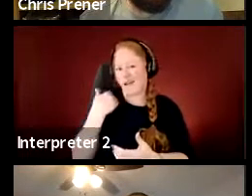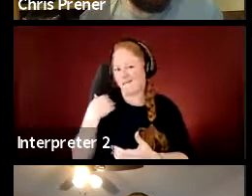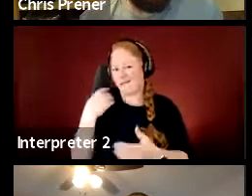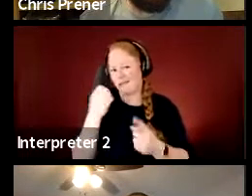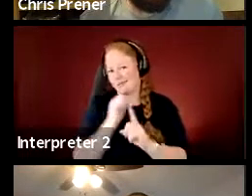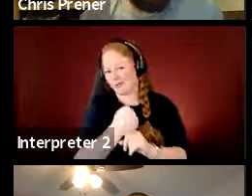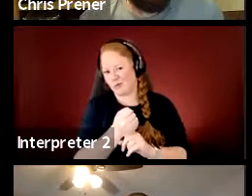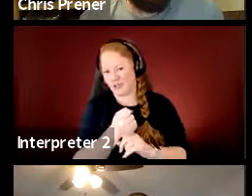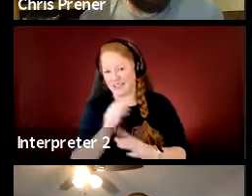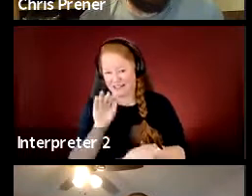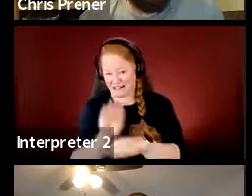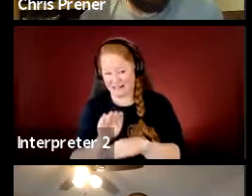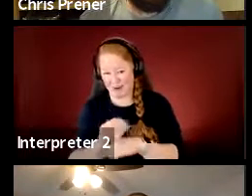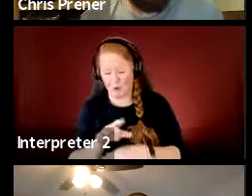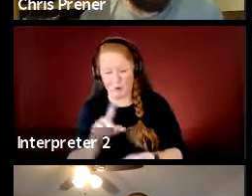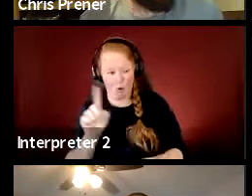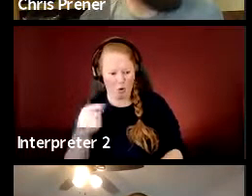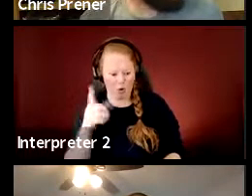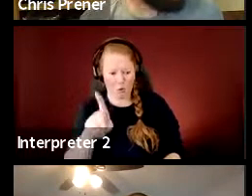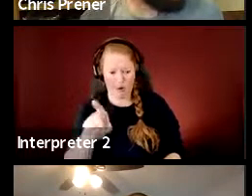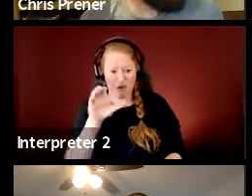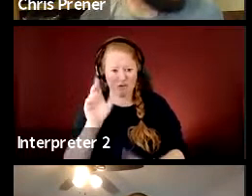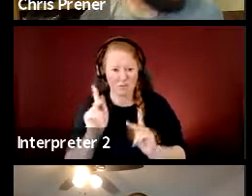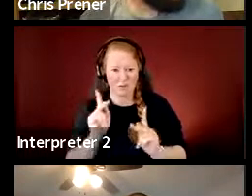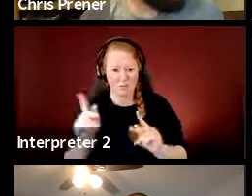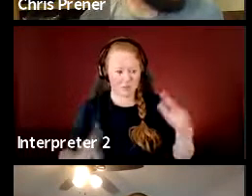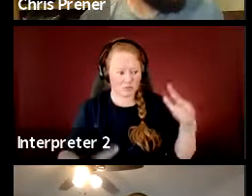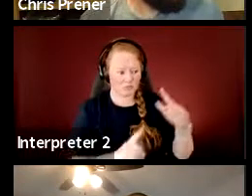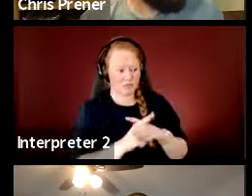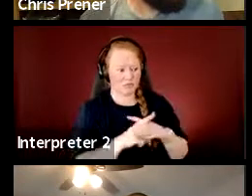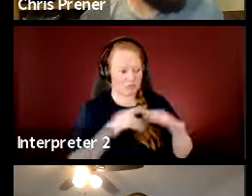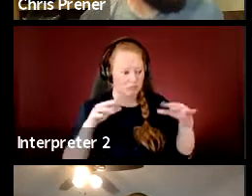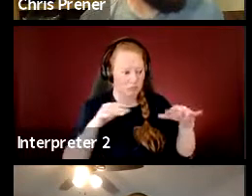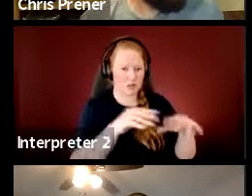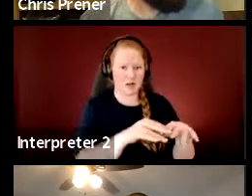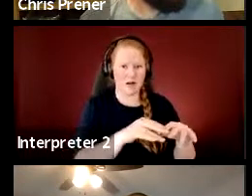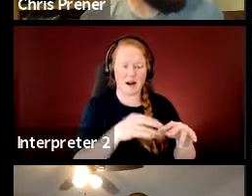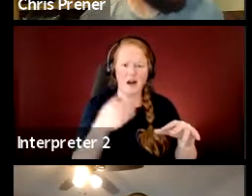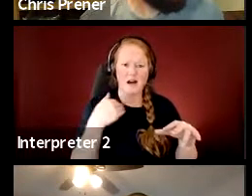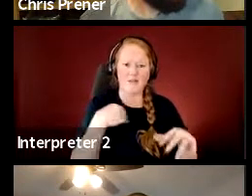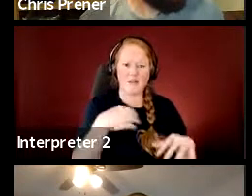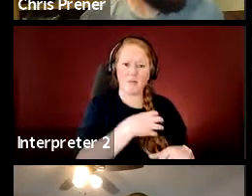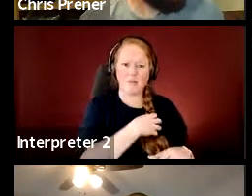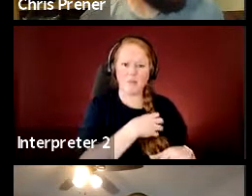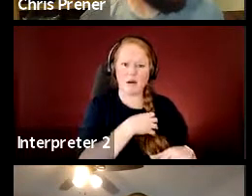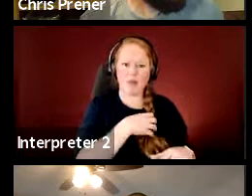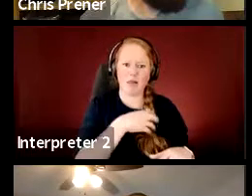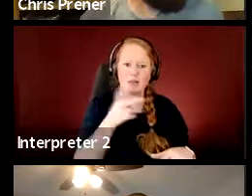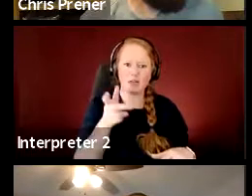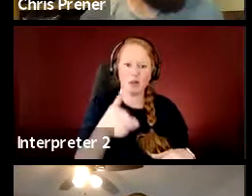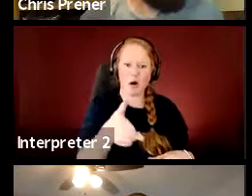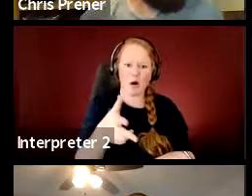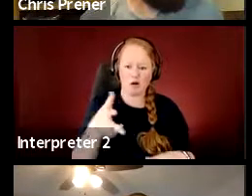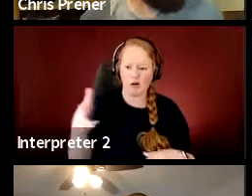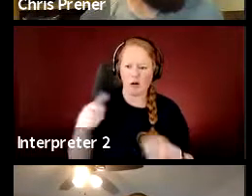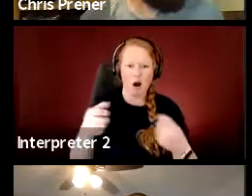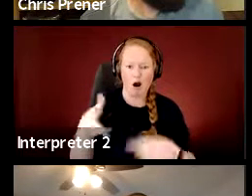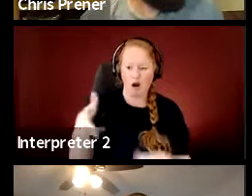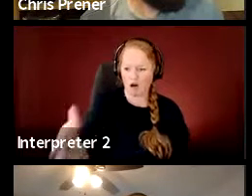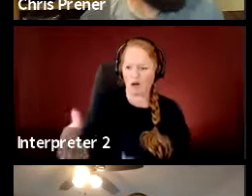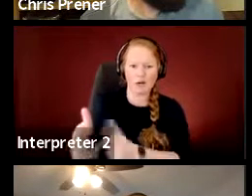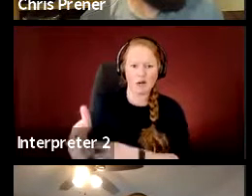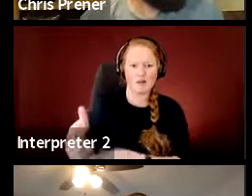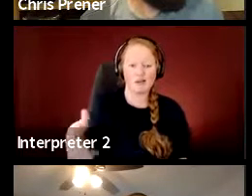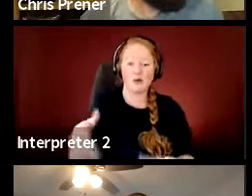there were only 100 people showed up downtown, but they were stepping on a police car or something like that. So trying to get 1,000